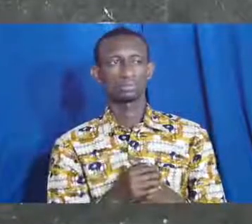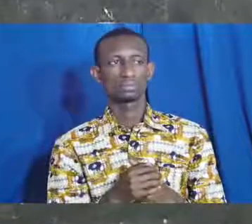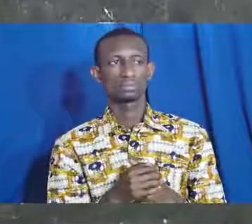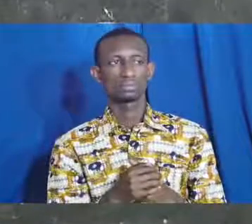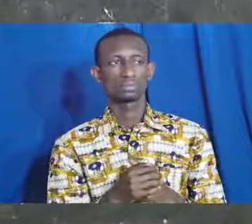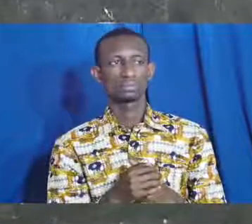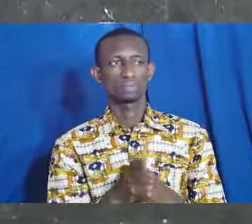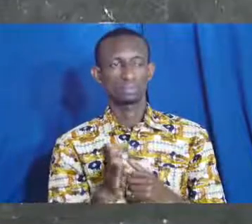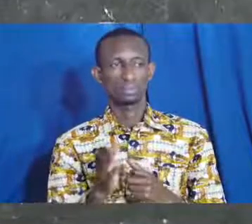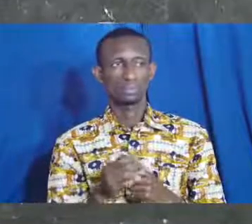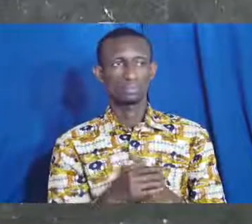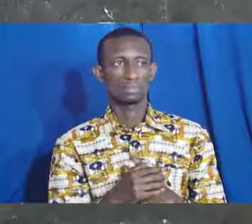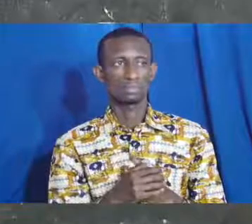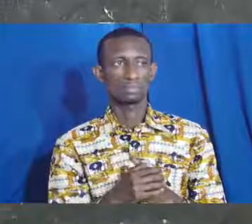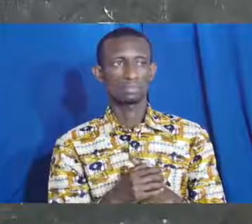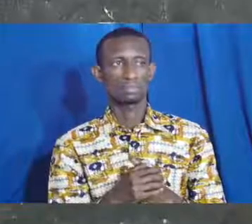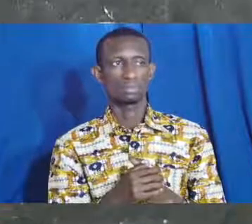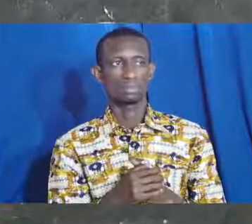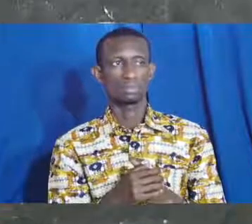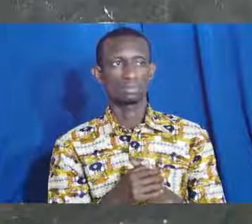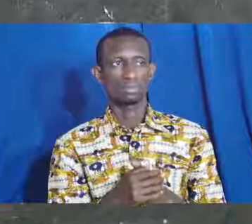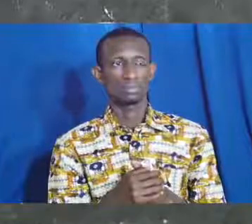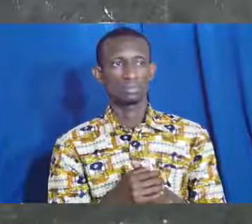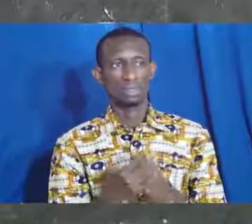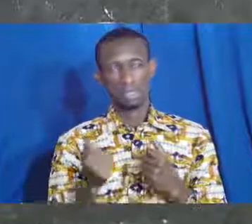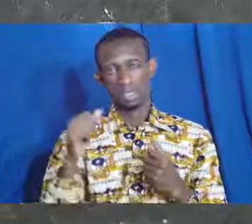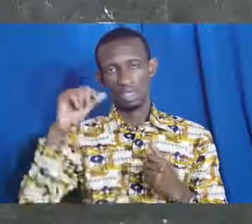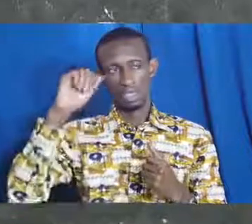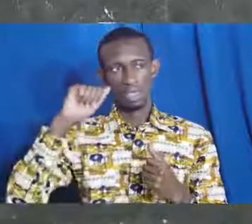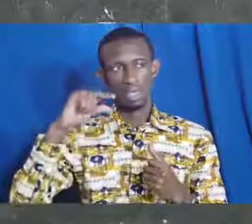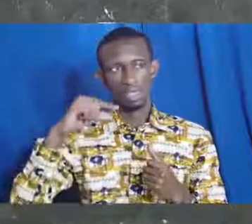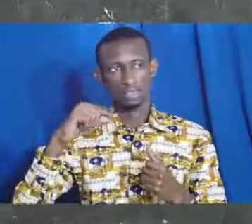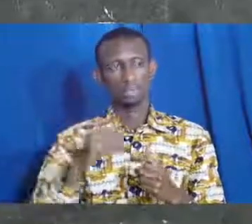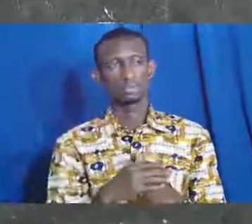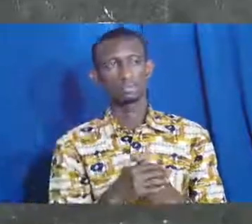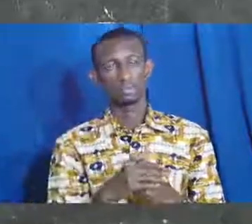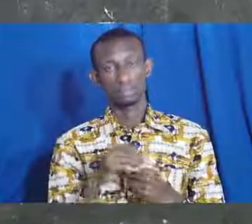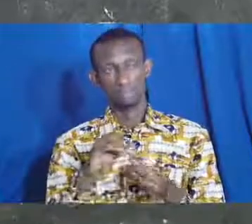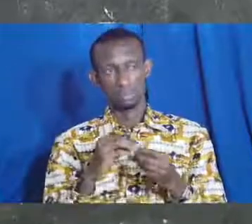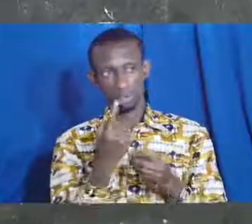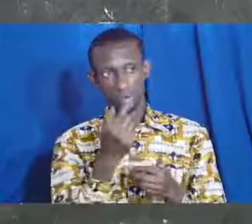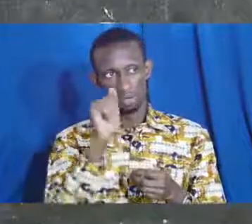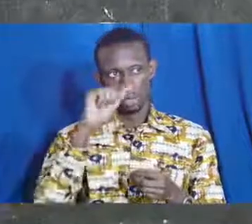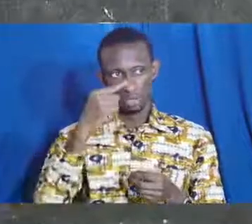you have silver nitrate. This is number 1.